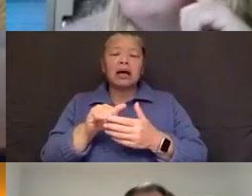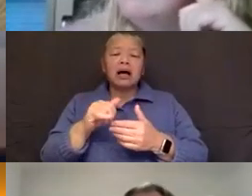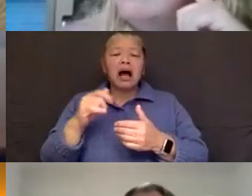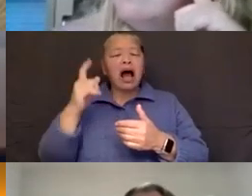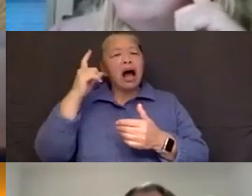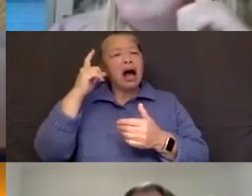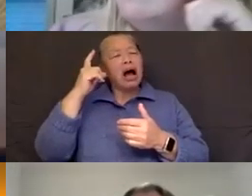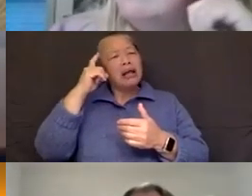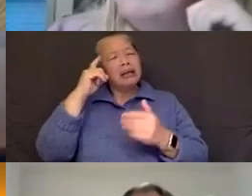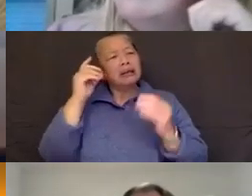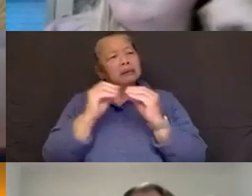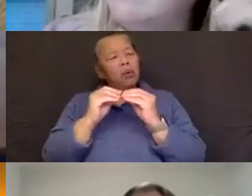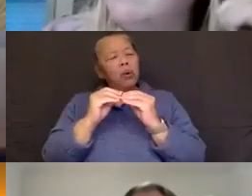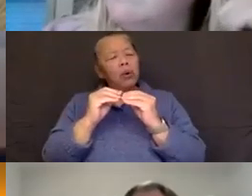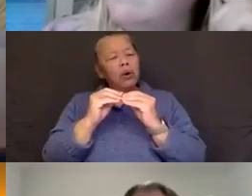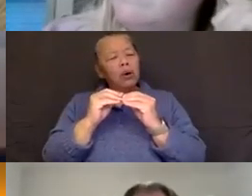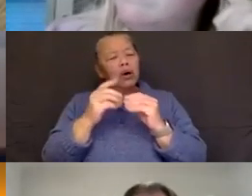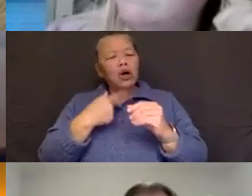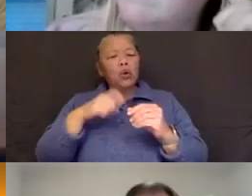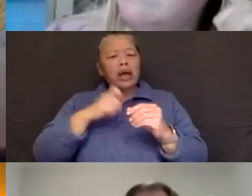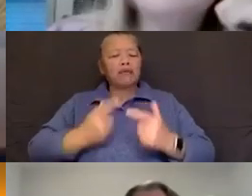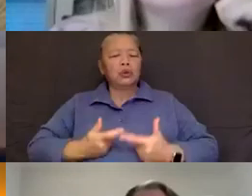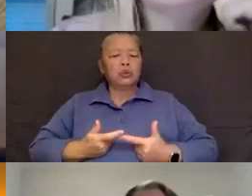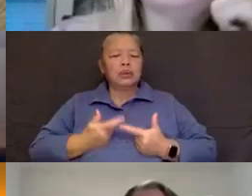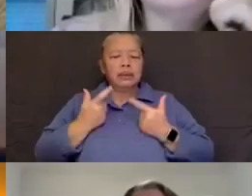more than we have to live